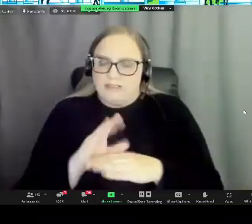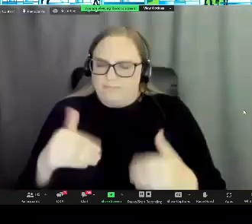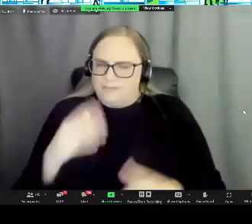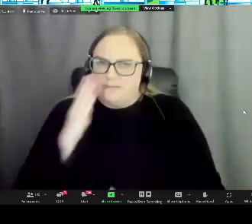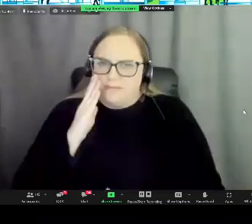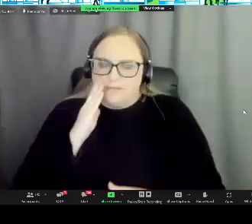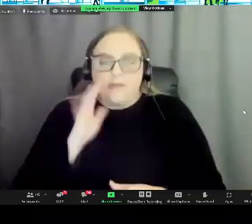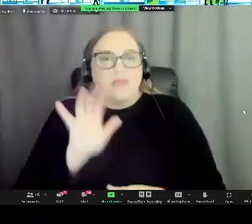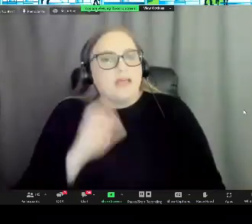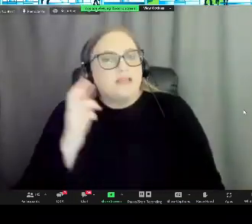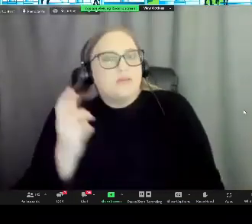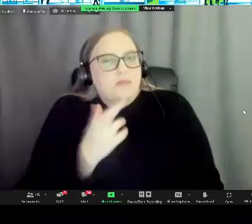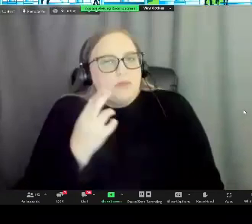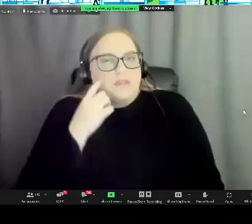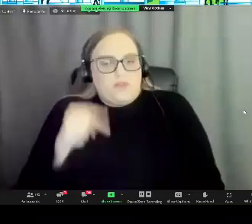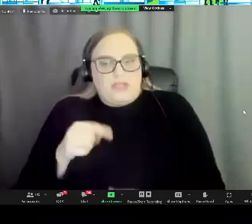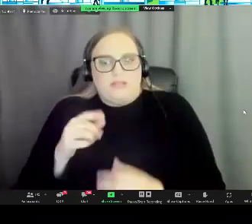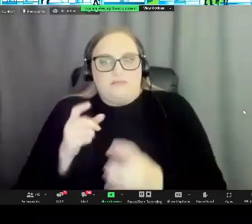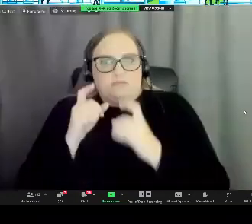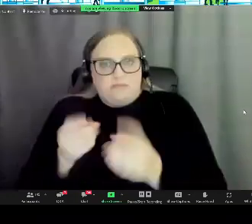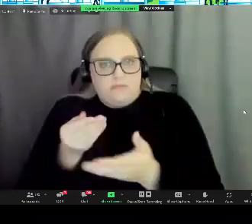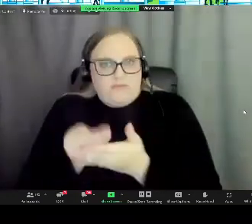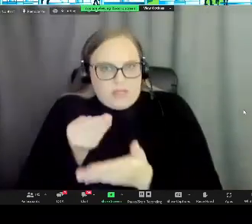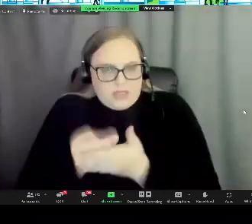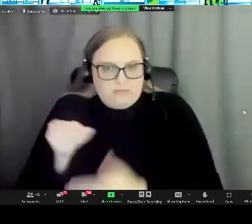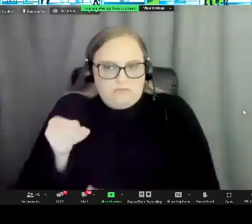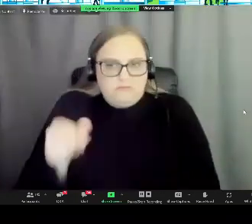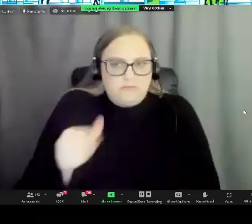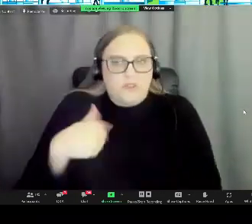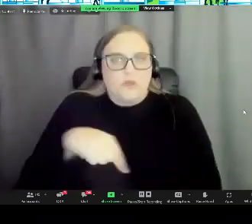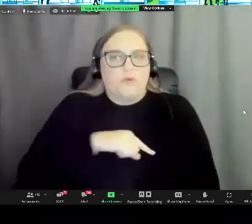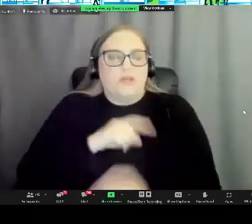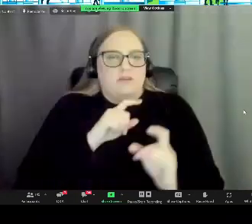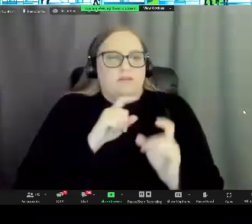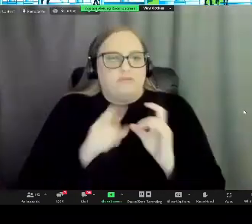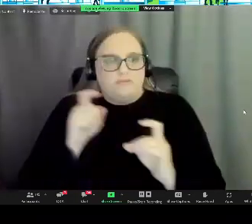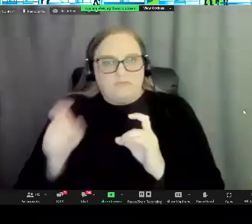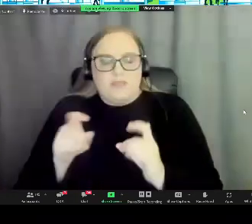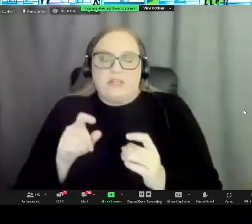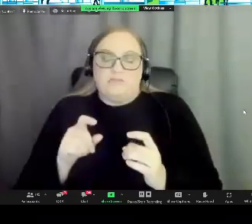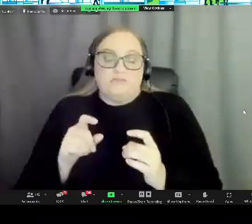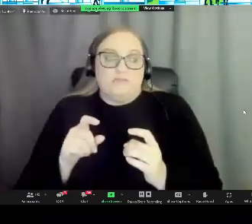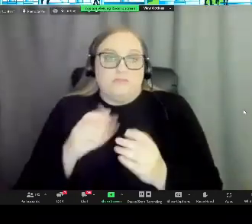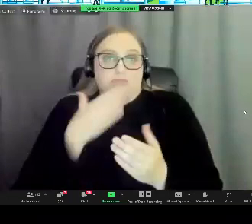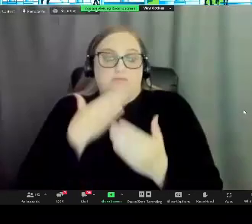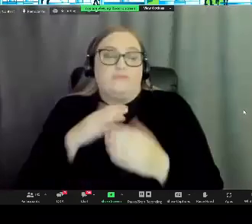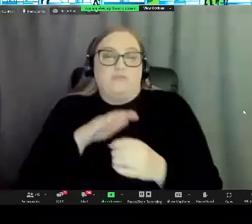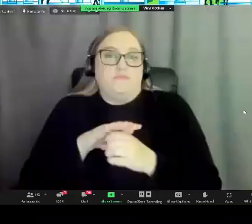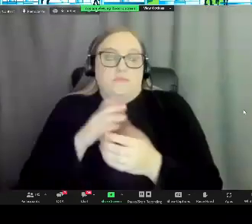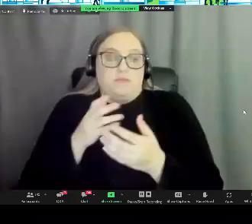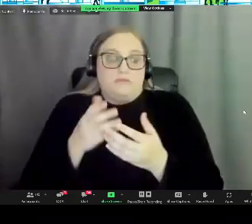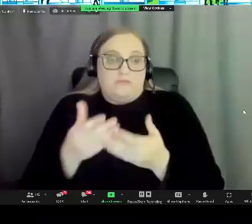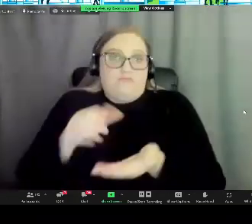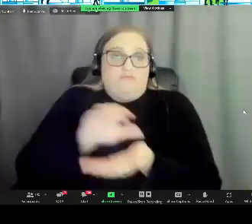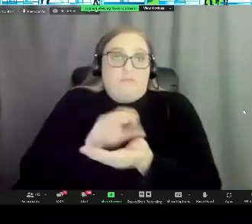the purpose of the grant funding, that our grant will be giving out a significant amount of money as